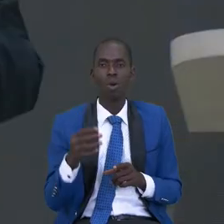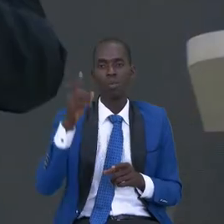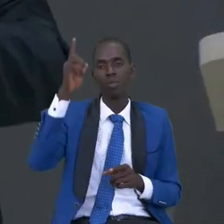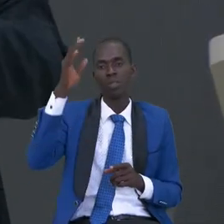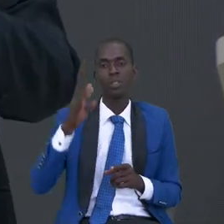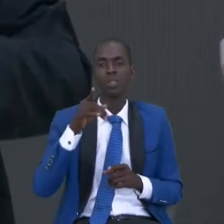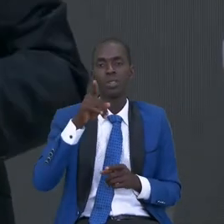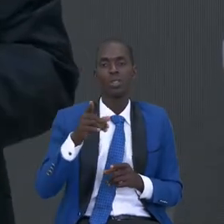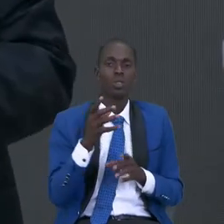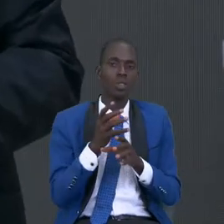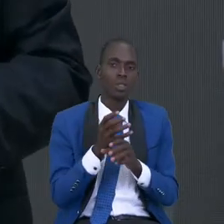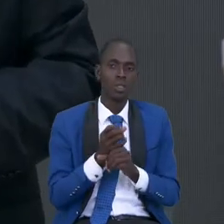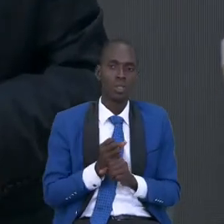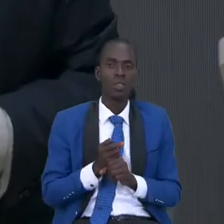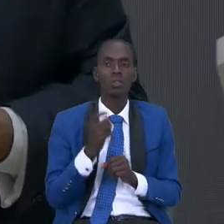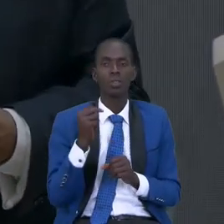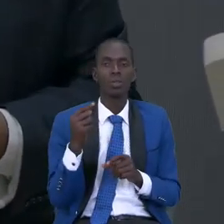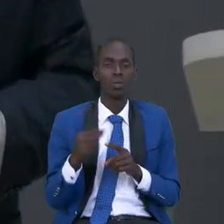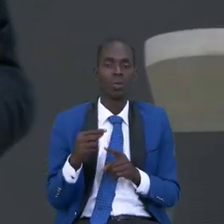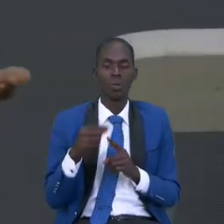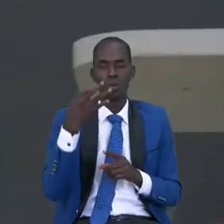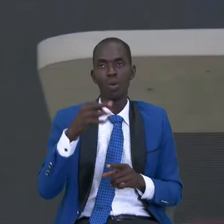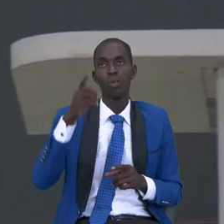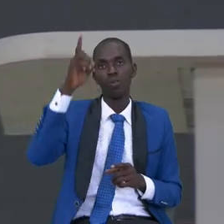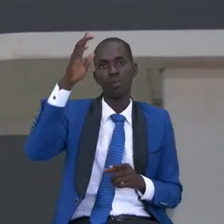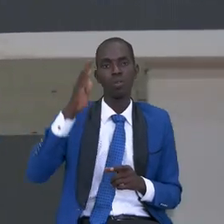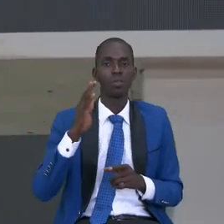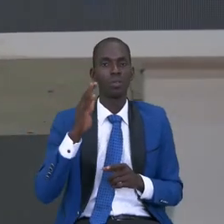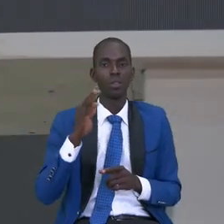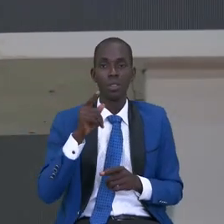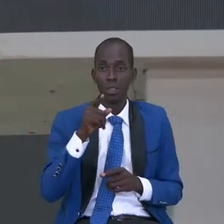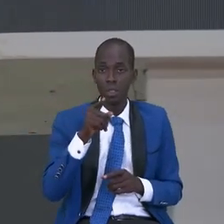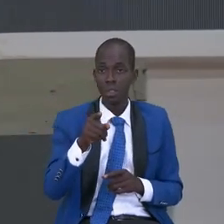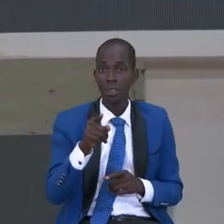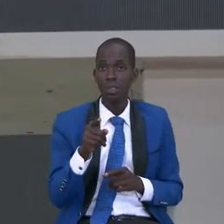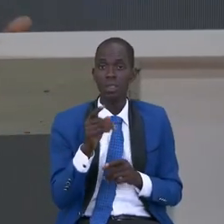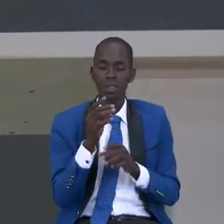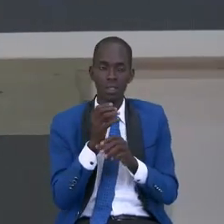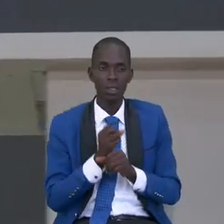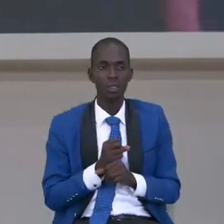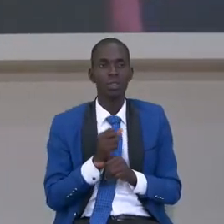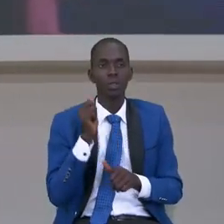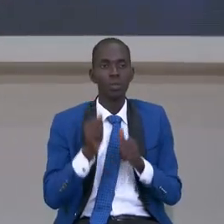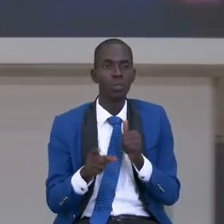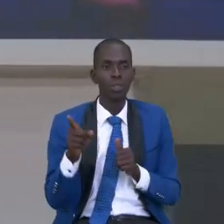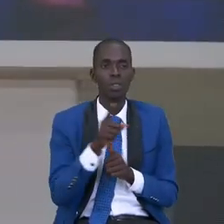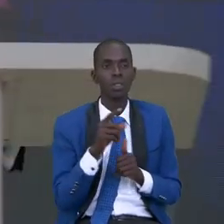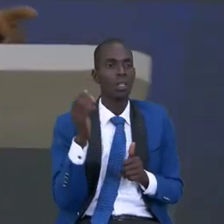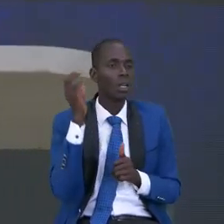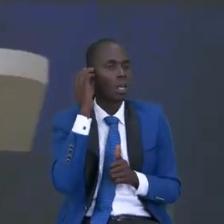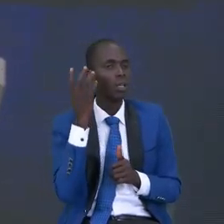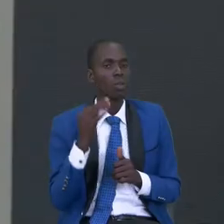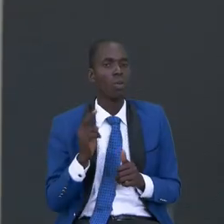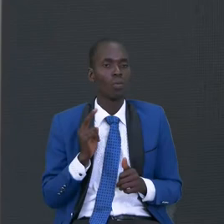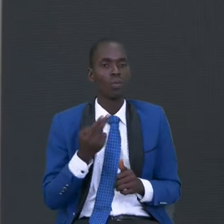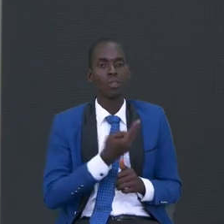ye received the word of God, ye received which ye had of us.